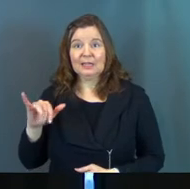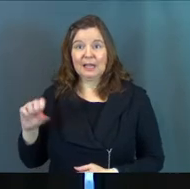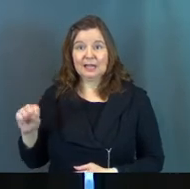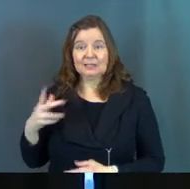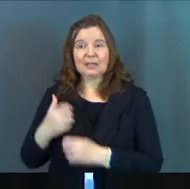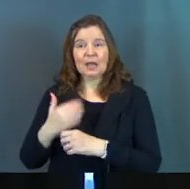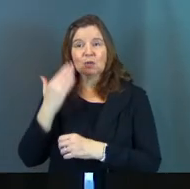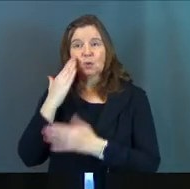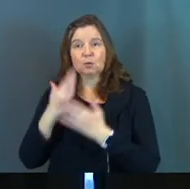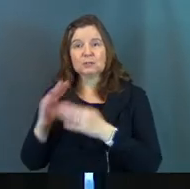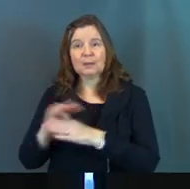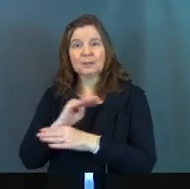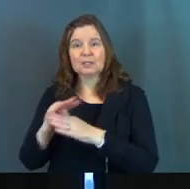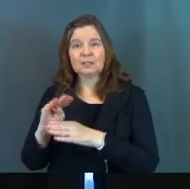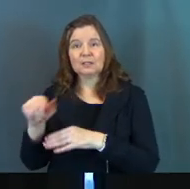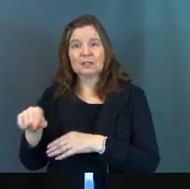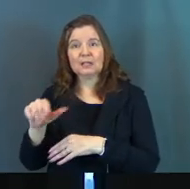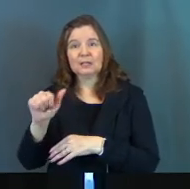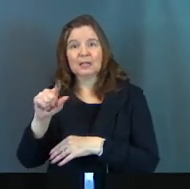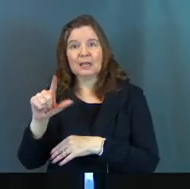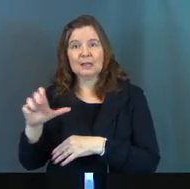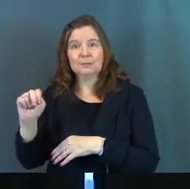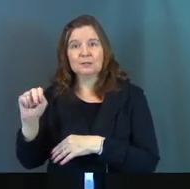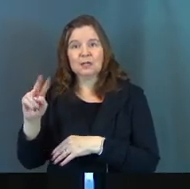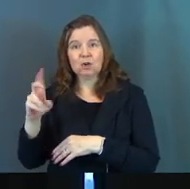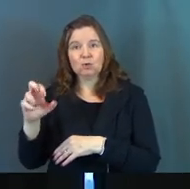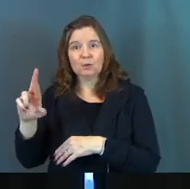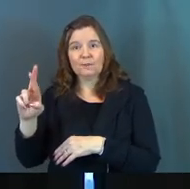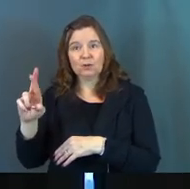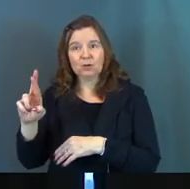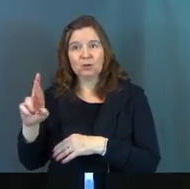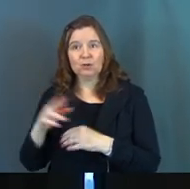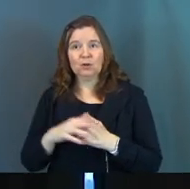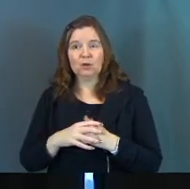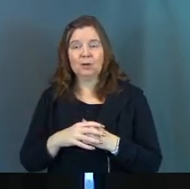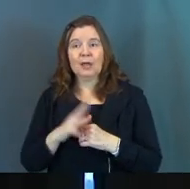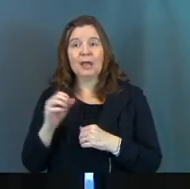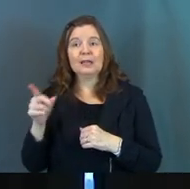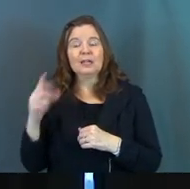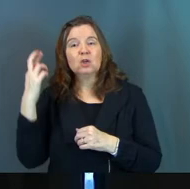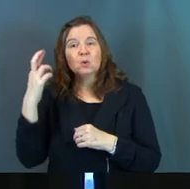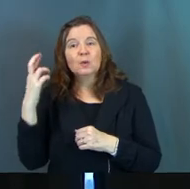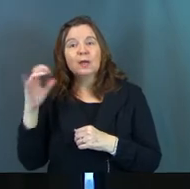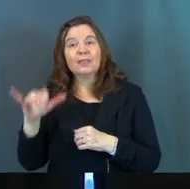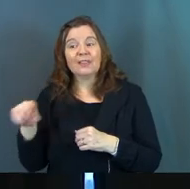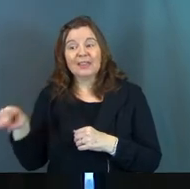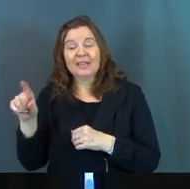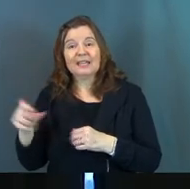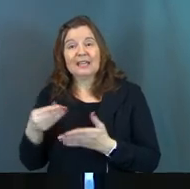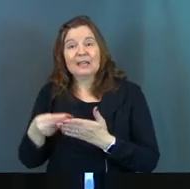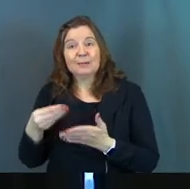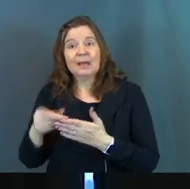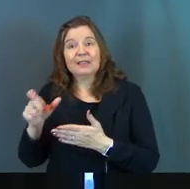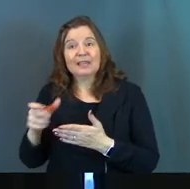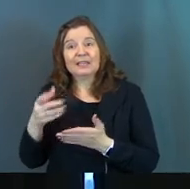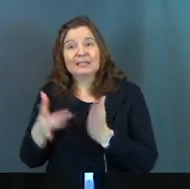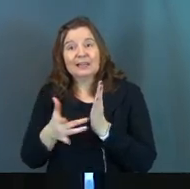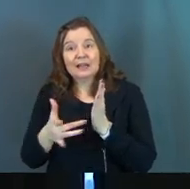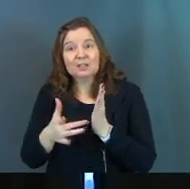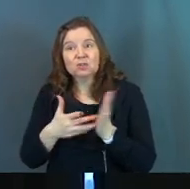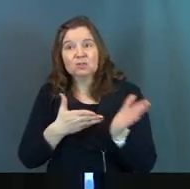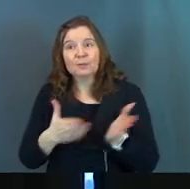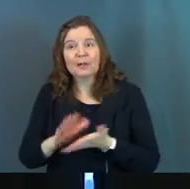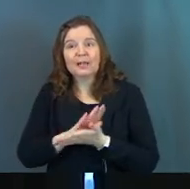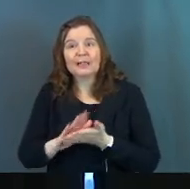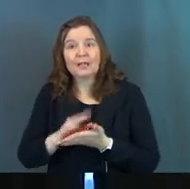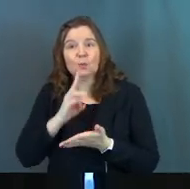Dennis got to know some missionaries down in the Amazon River Basin, and he realized that they needed money and they needed technology